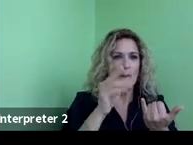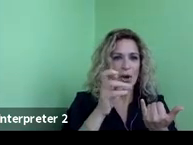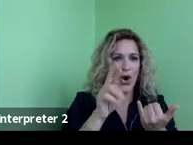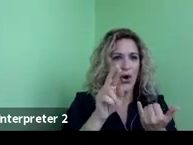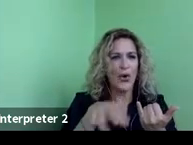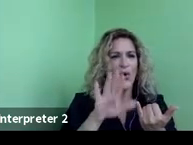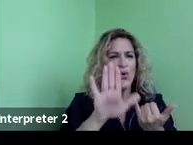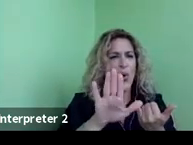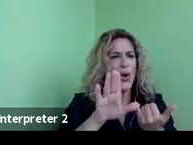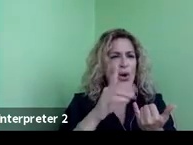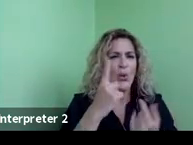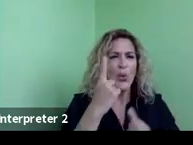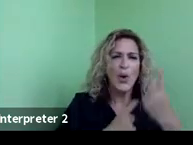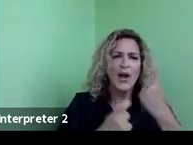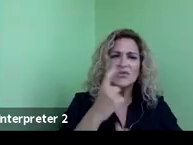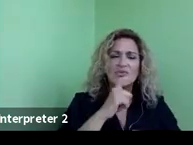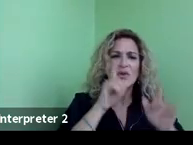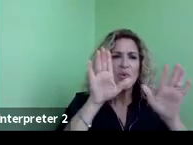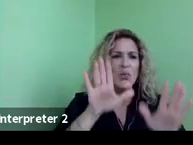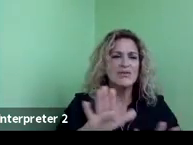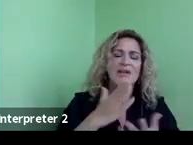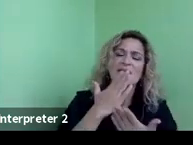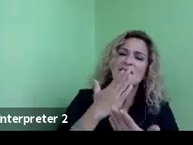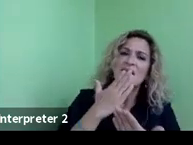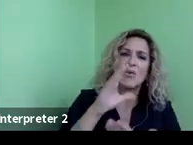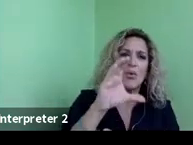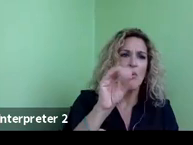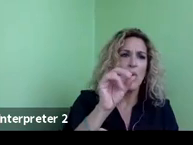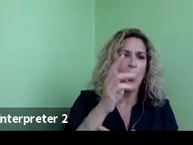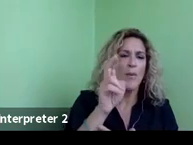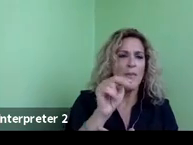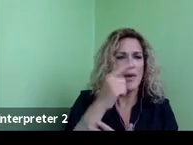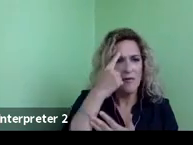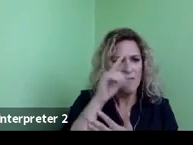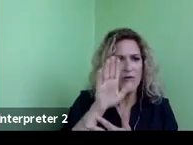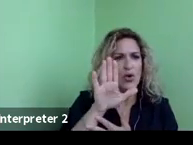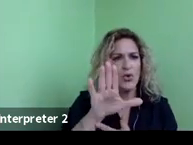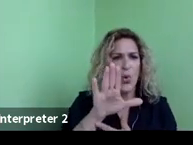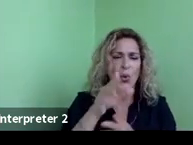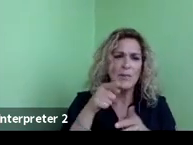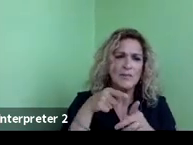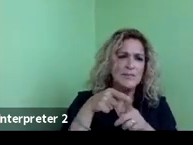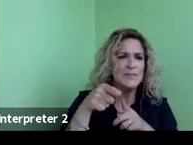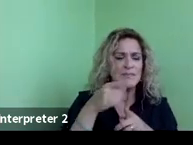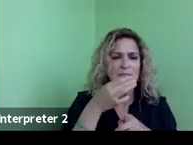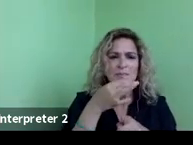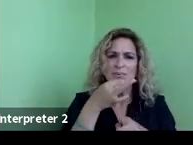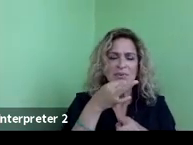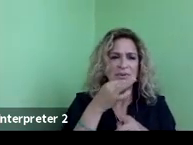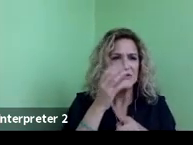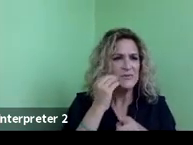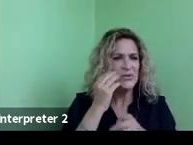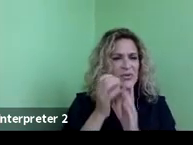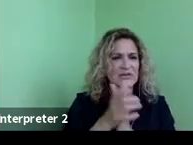making yourself available and sharing your expertise. I'm really just going to speak briefly to where we are at in